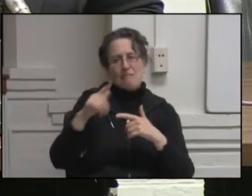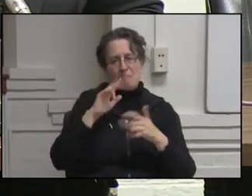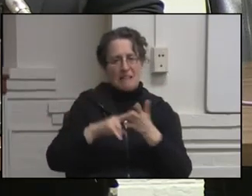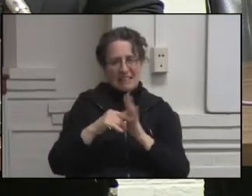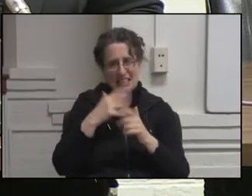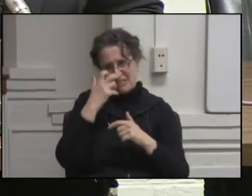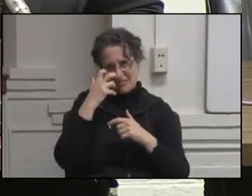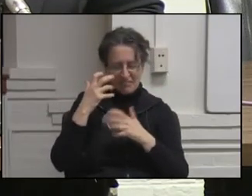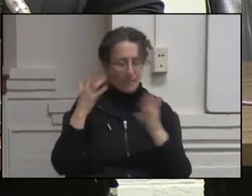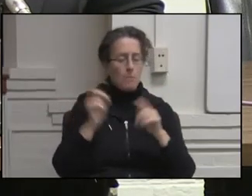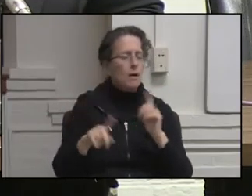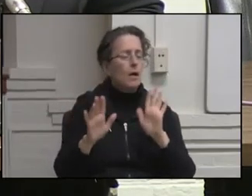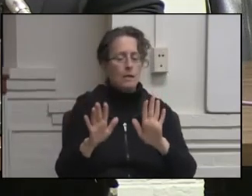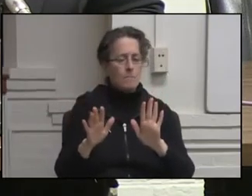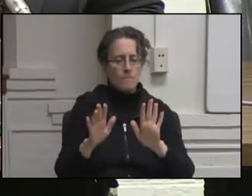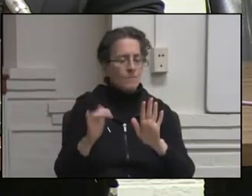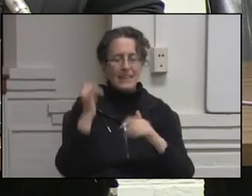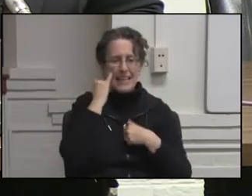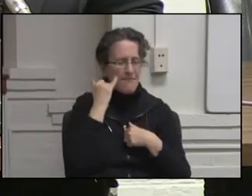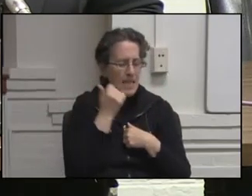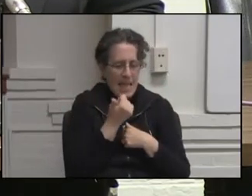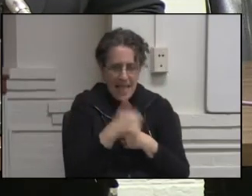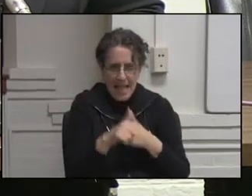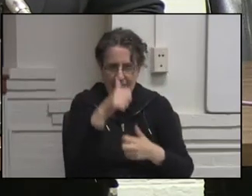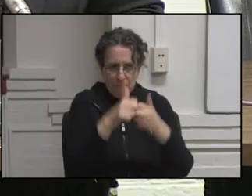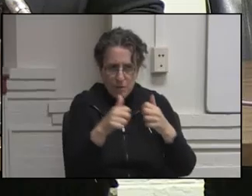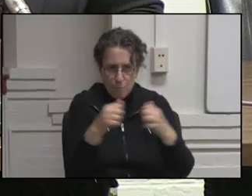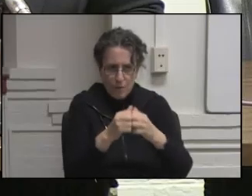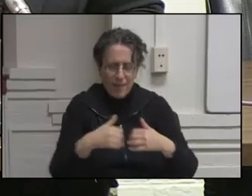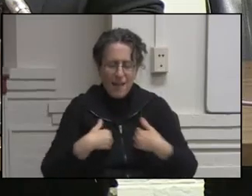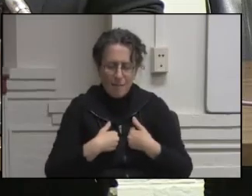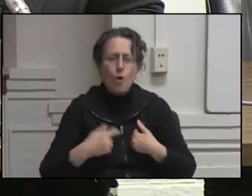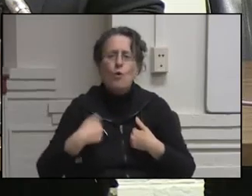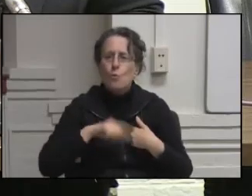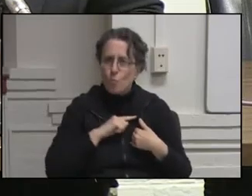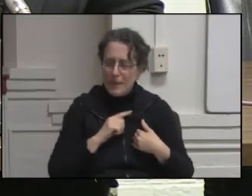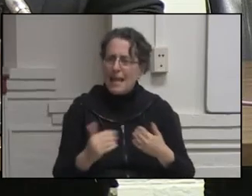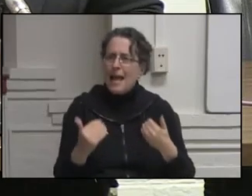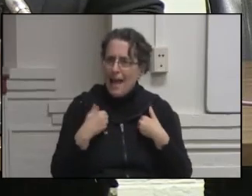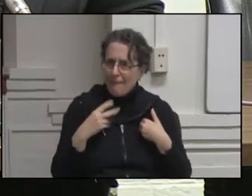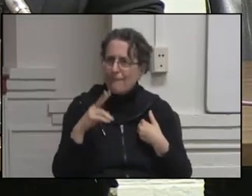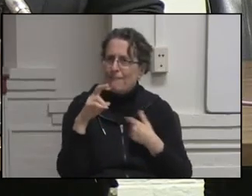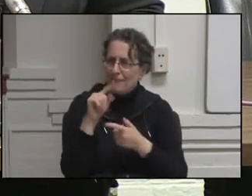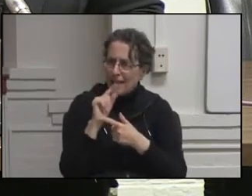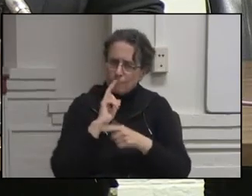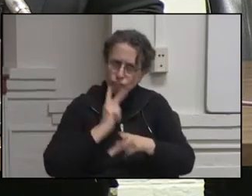have people on hand. If there is any distress, it is handled in a very respectful